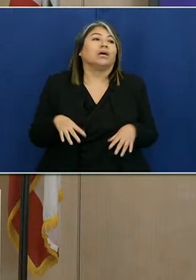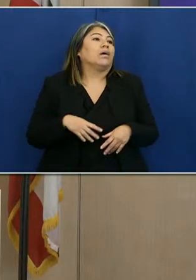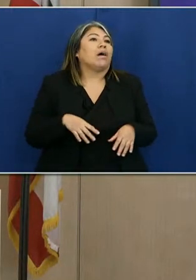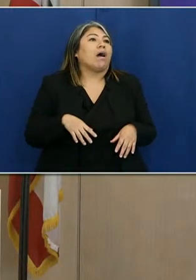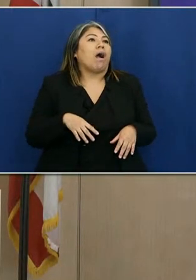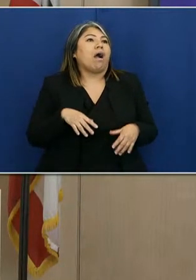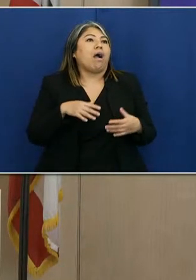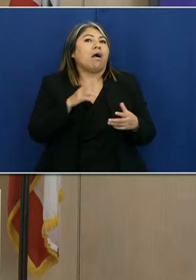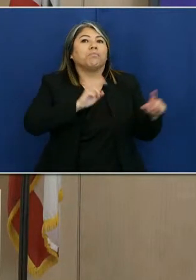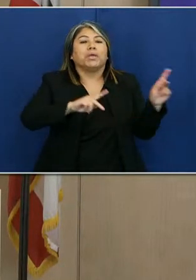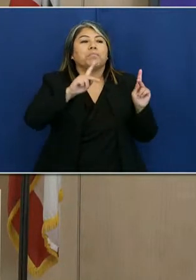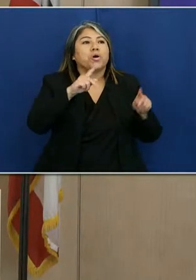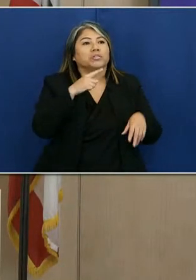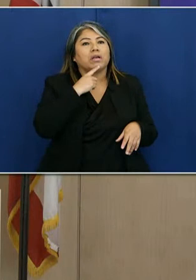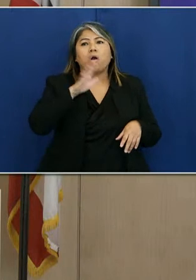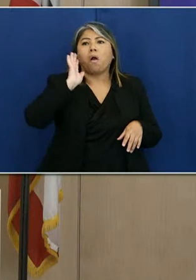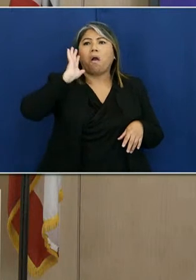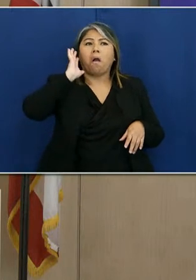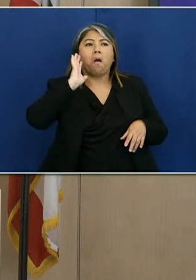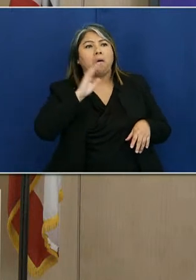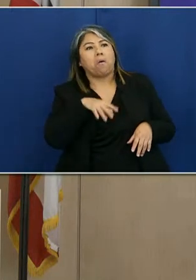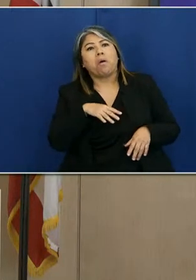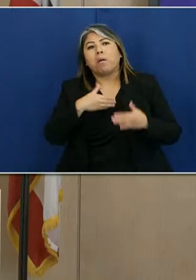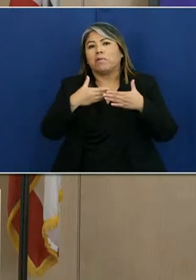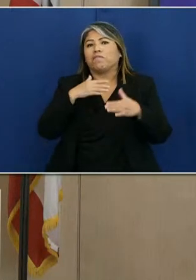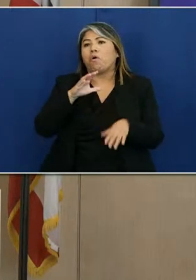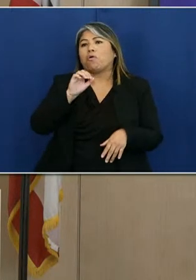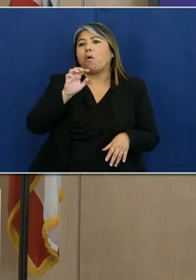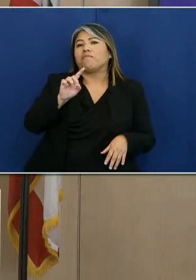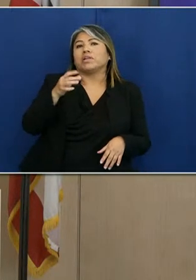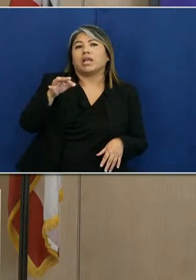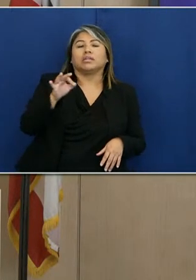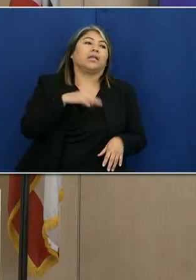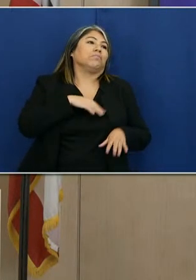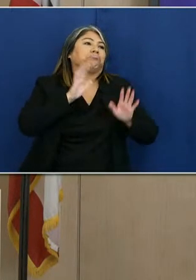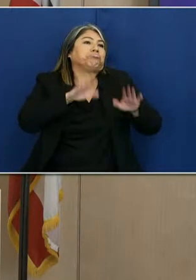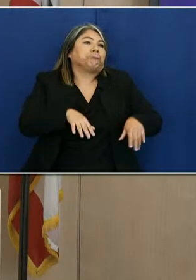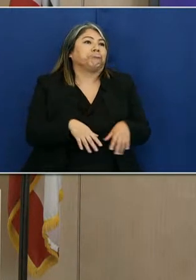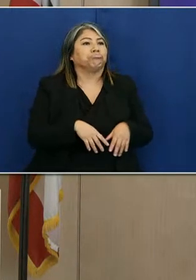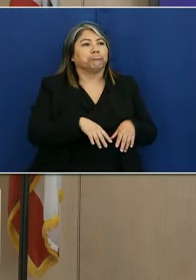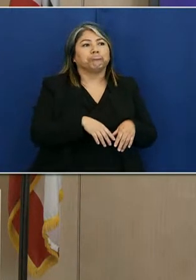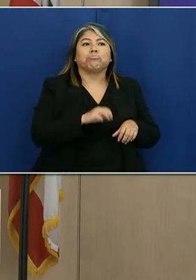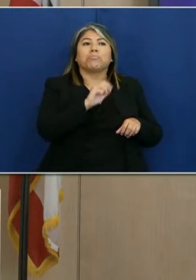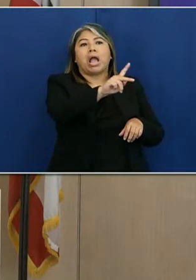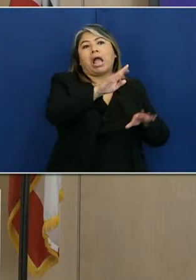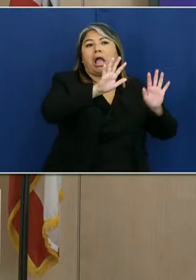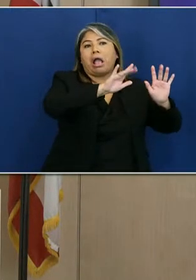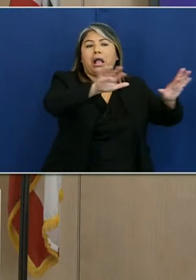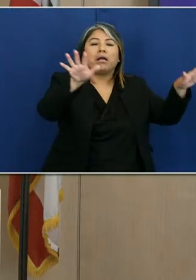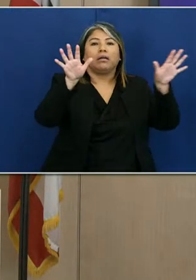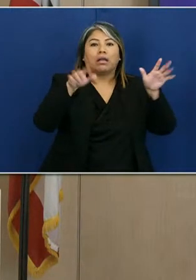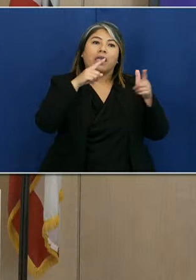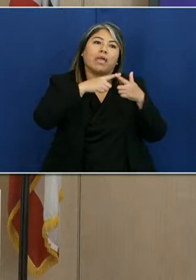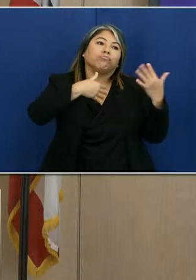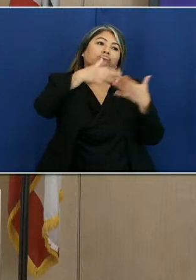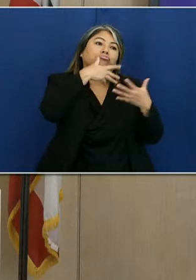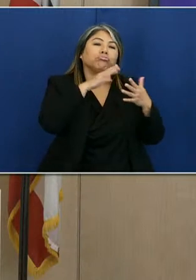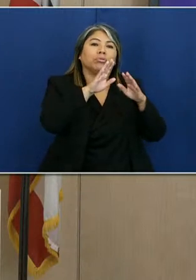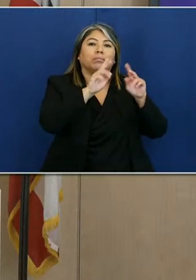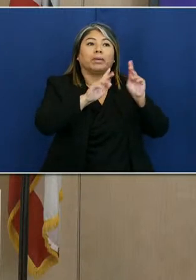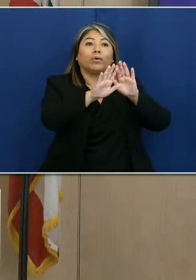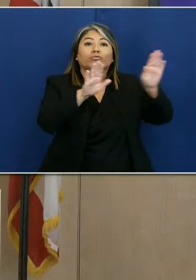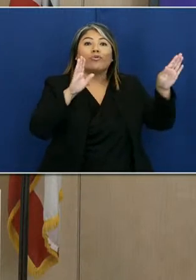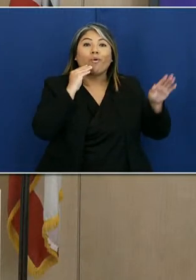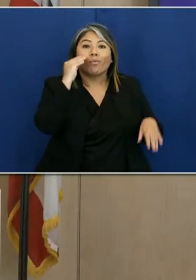going back to how they functioned before COVID-19, going to gatherings, gathering at people's